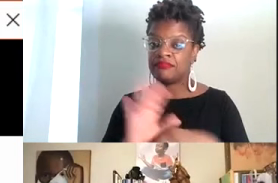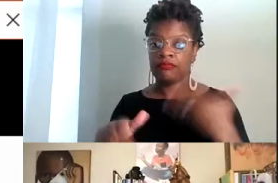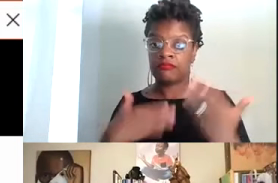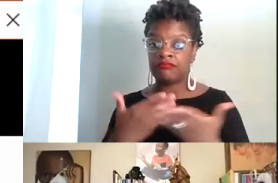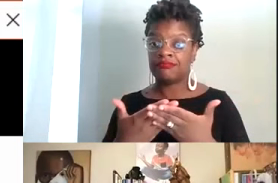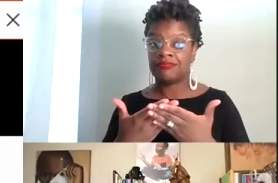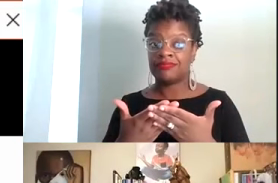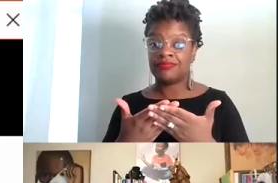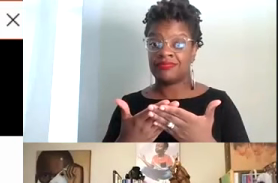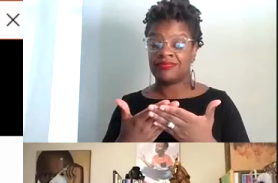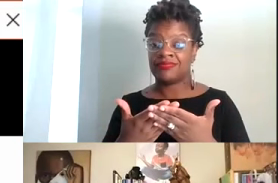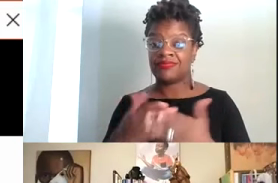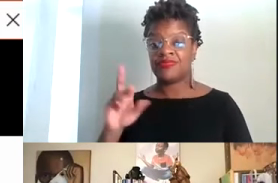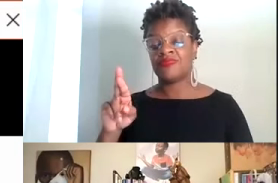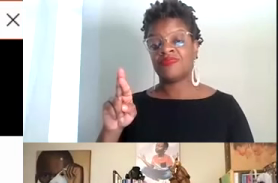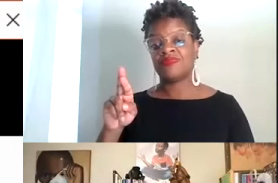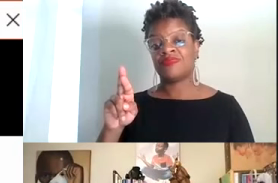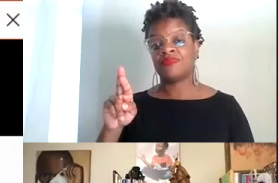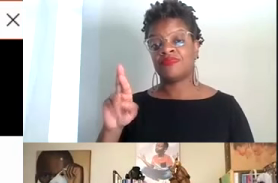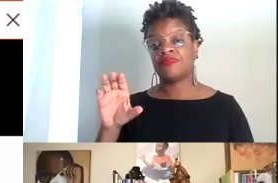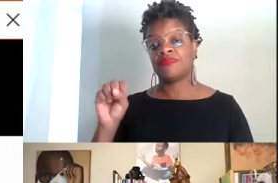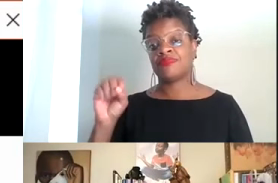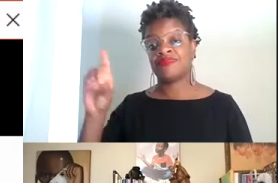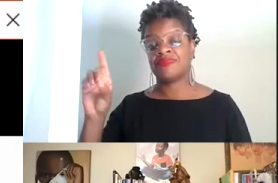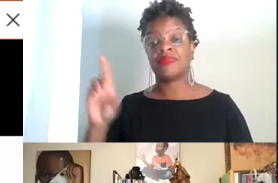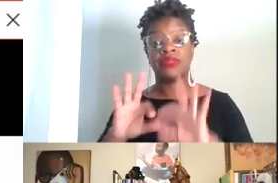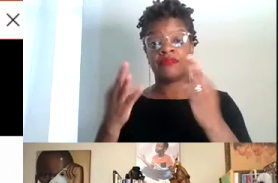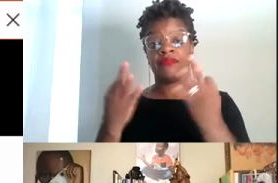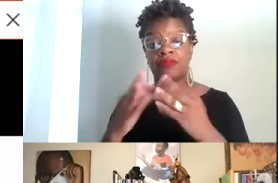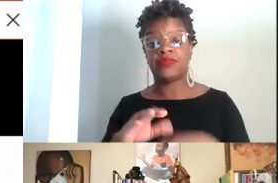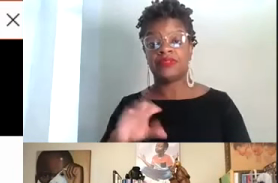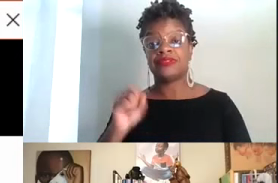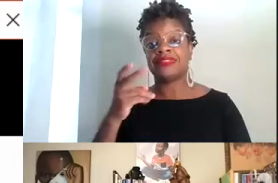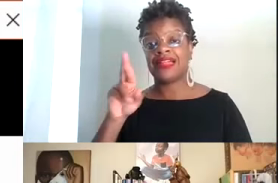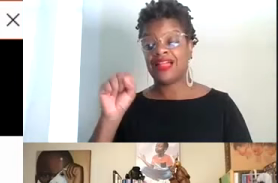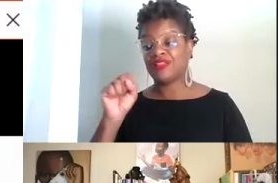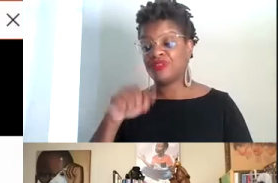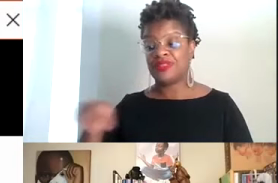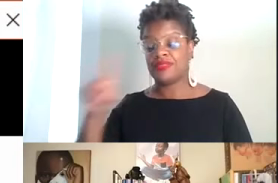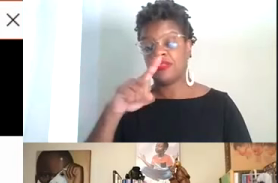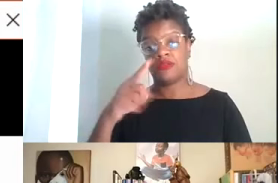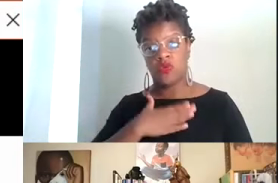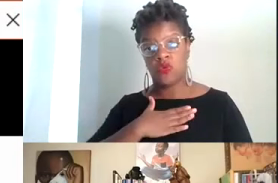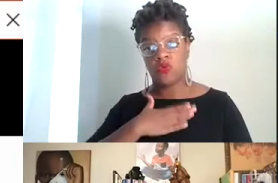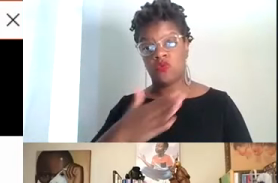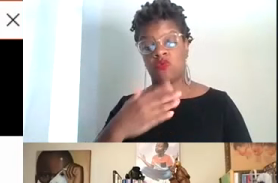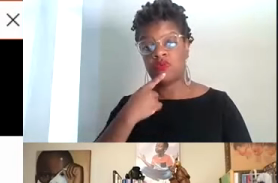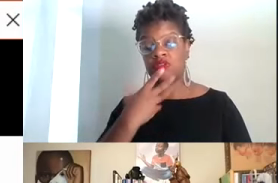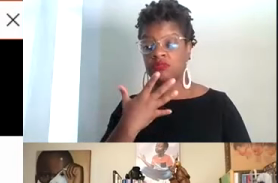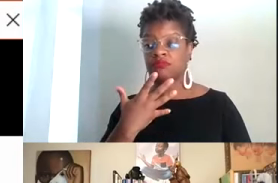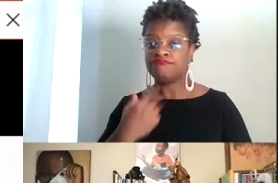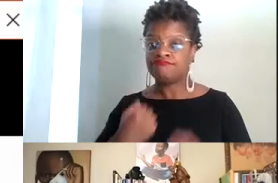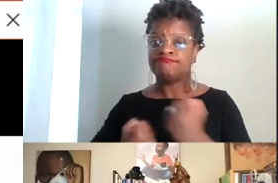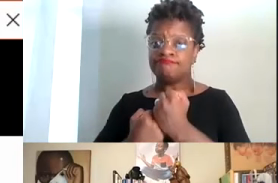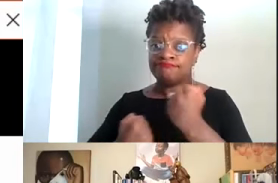these RCSD families and scholars willing to fight in partnership with our district to